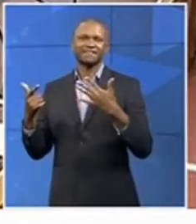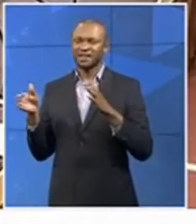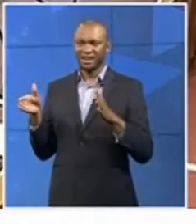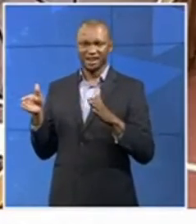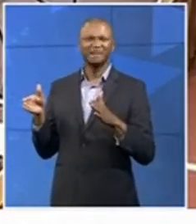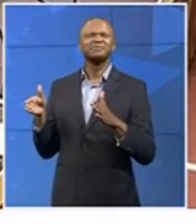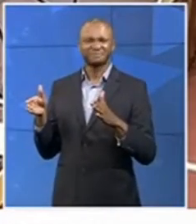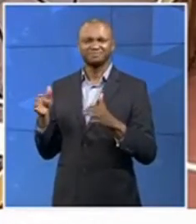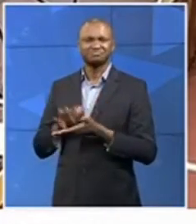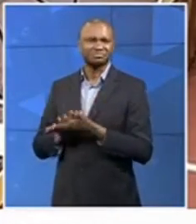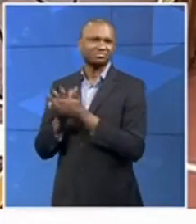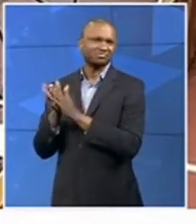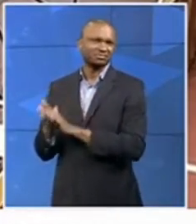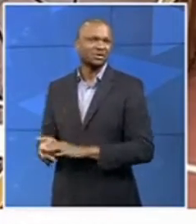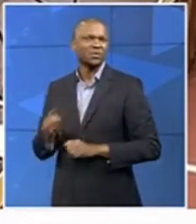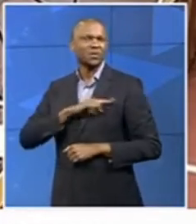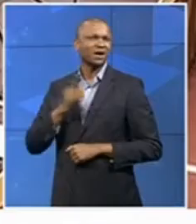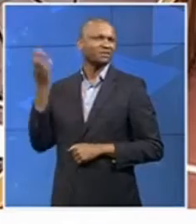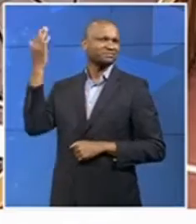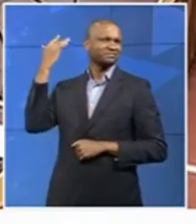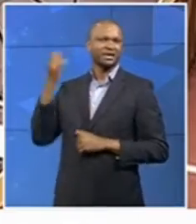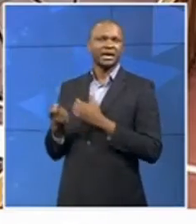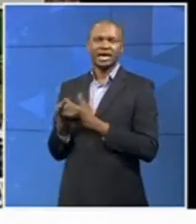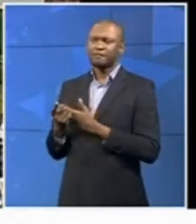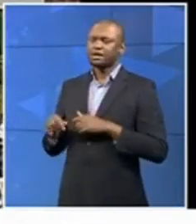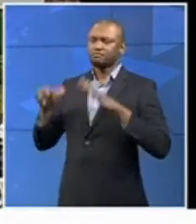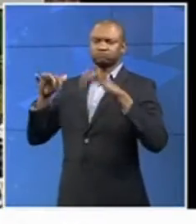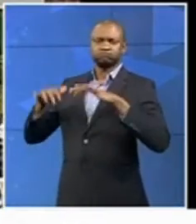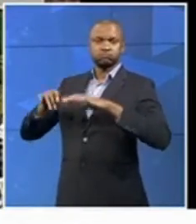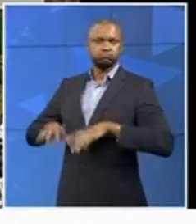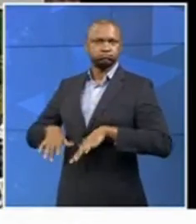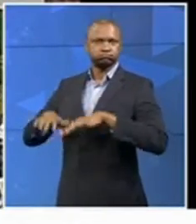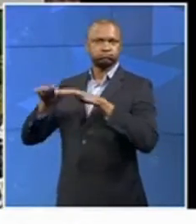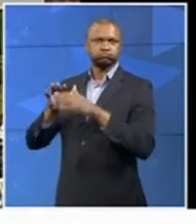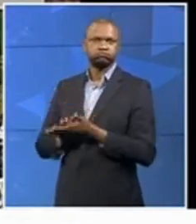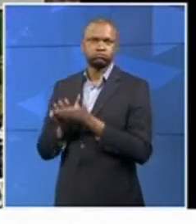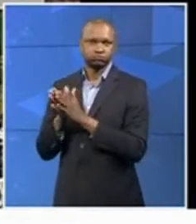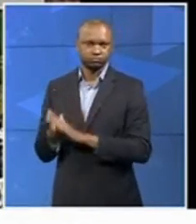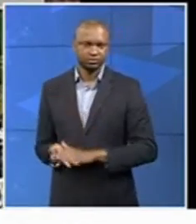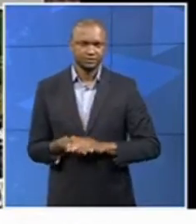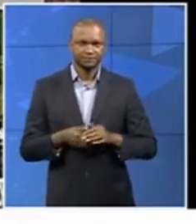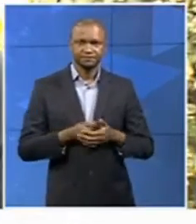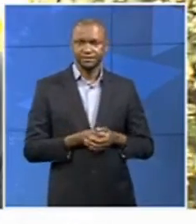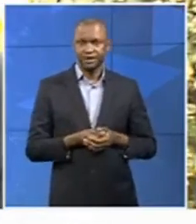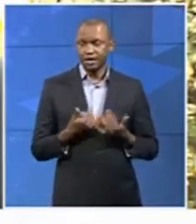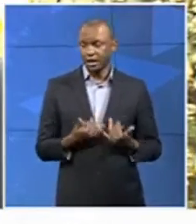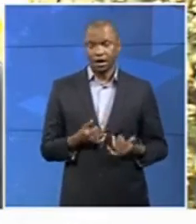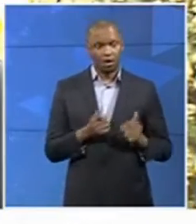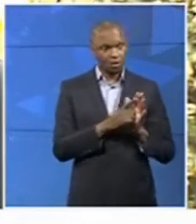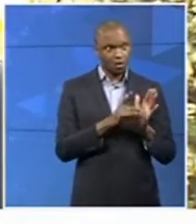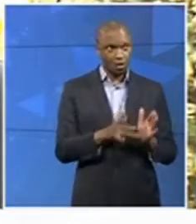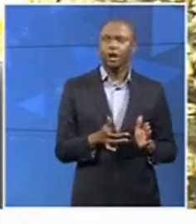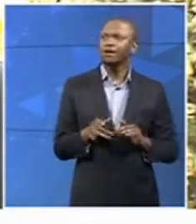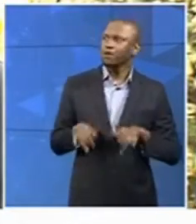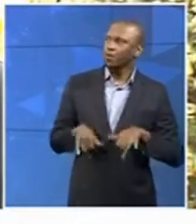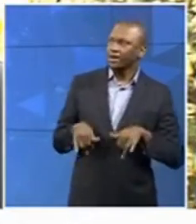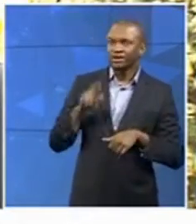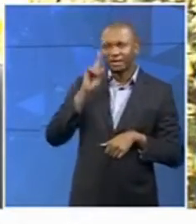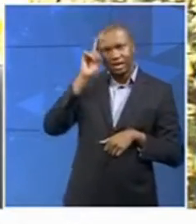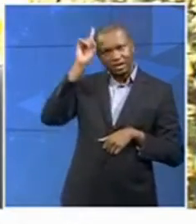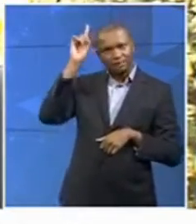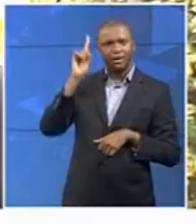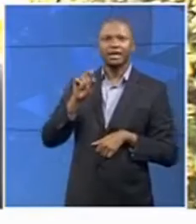bakhe asesibhedlela kule tincwadi letithunyelwe i-ANC kanye ne-Nelson Mandela Foundation. We went and checked with the lawyers of His